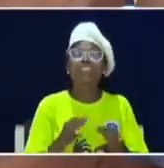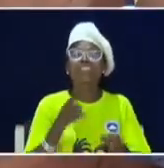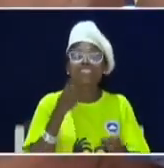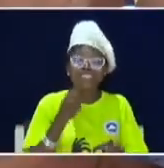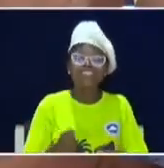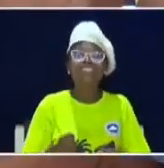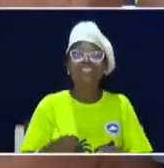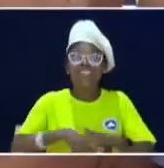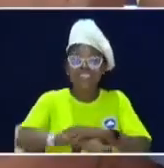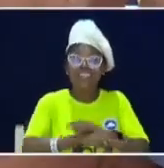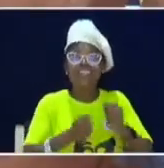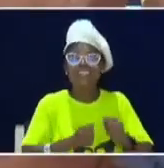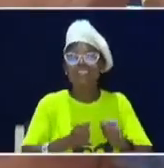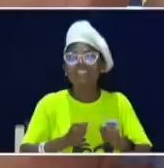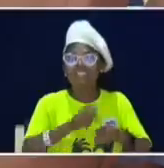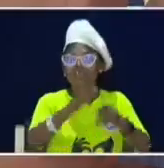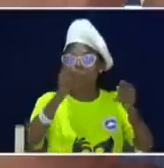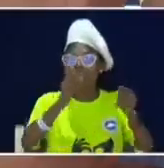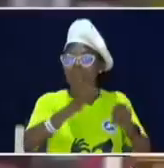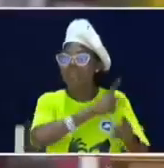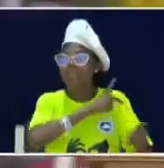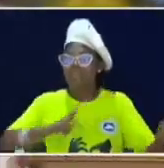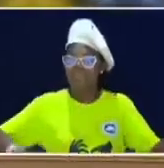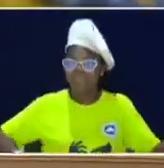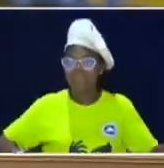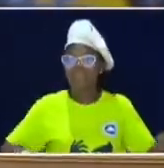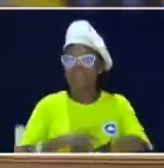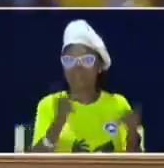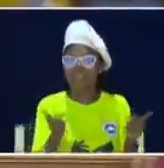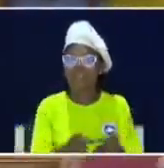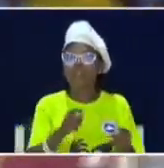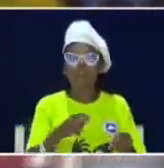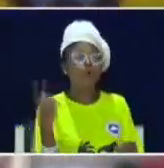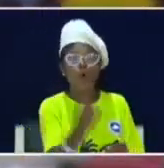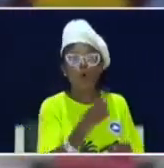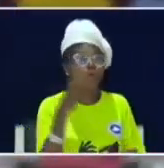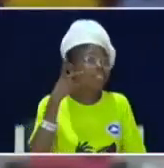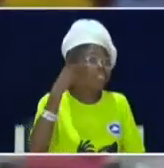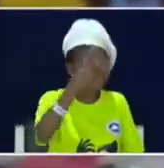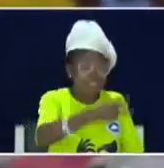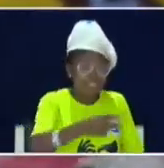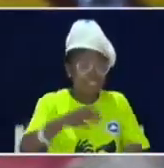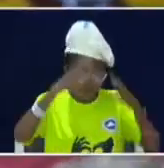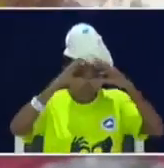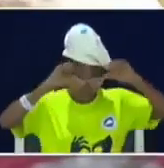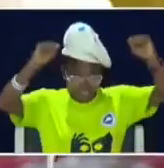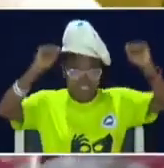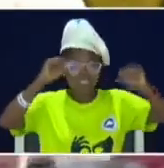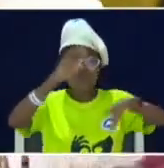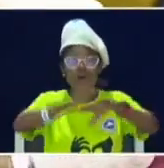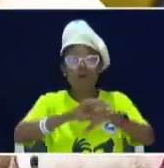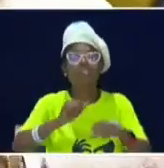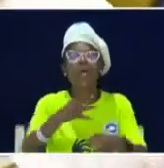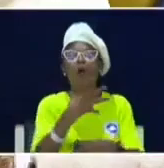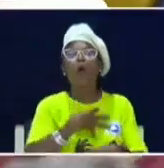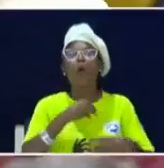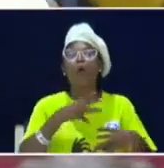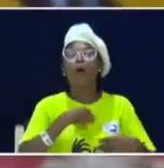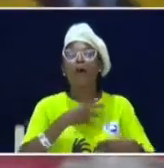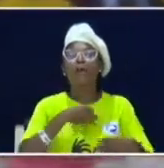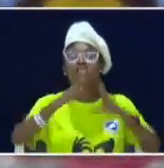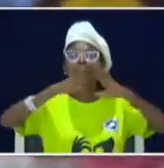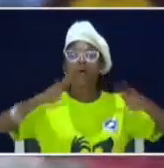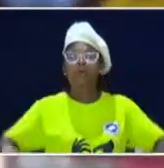president, where do you find him? In Aso Rock, in White House. If you are looking for great men, you go to great places. This is why you